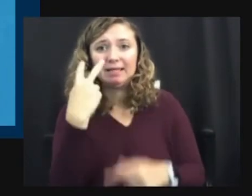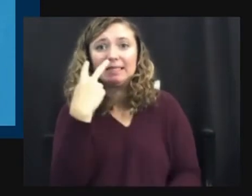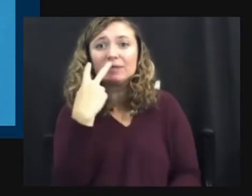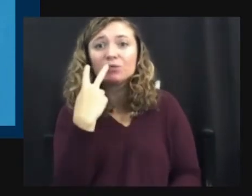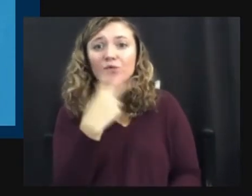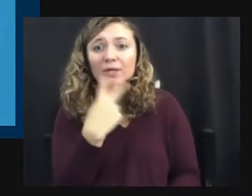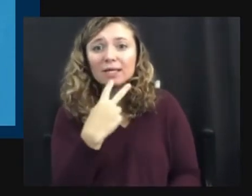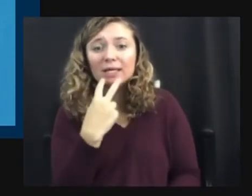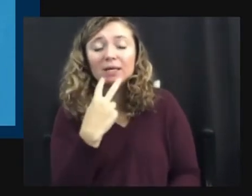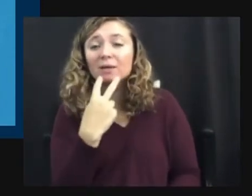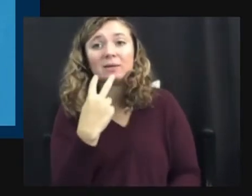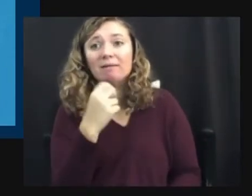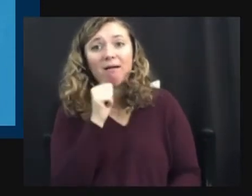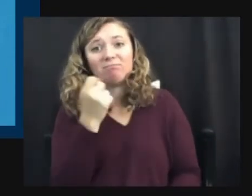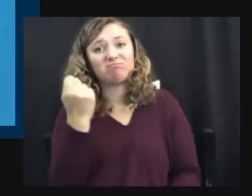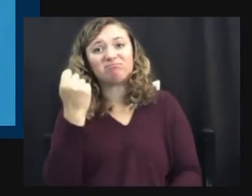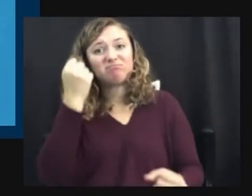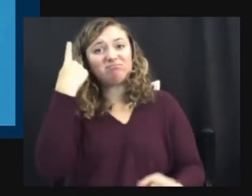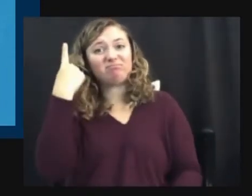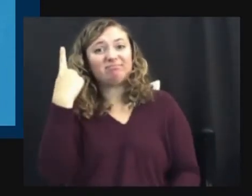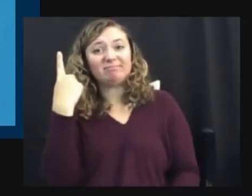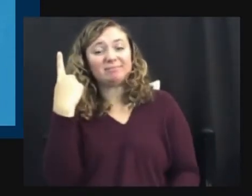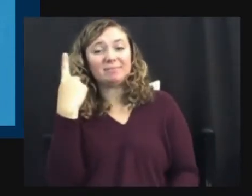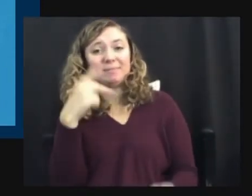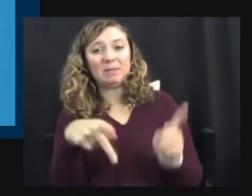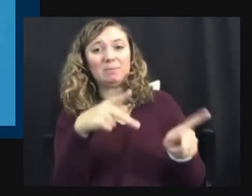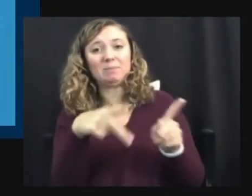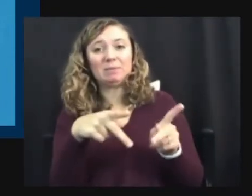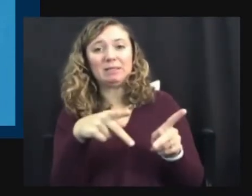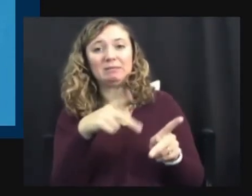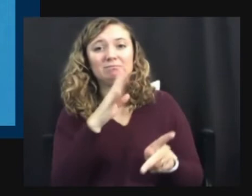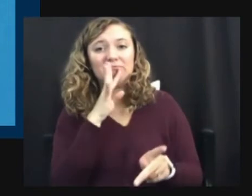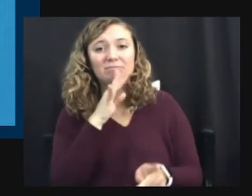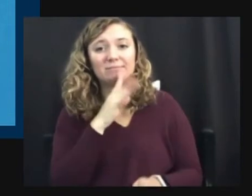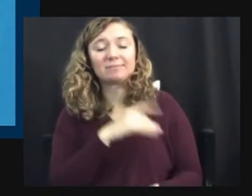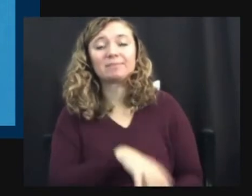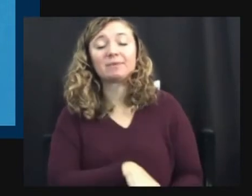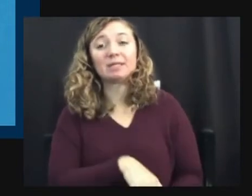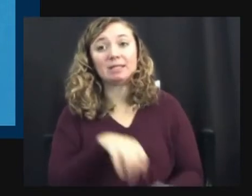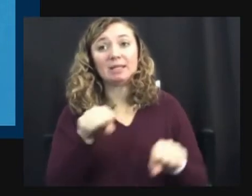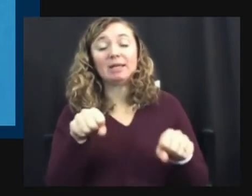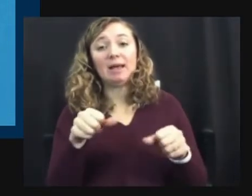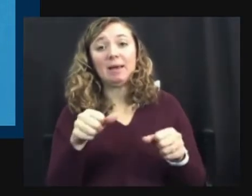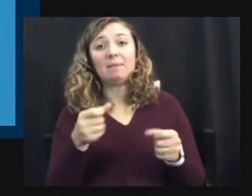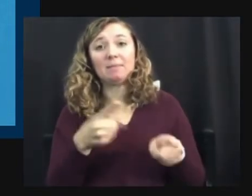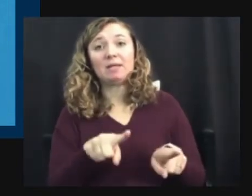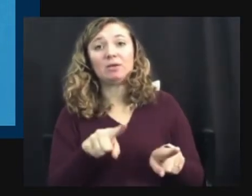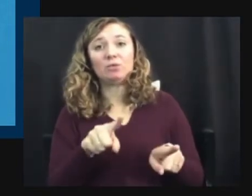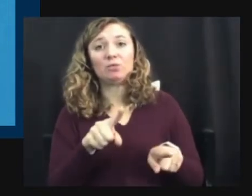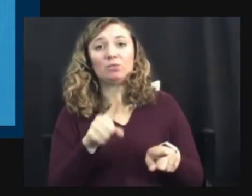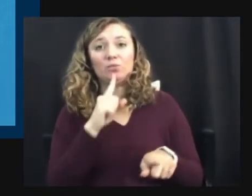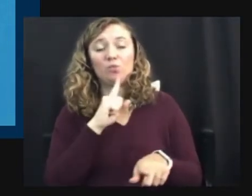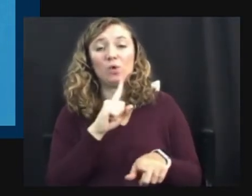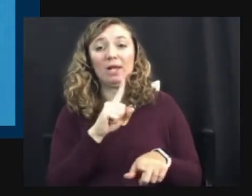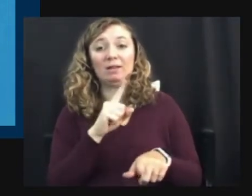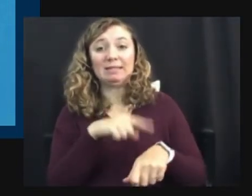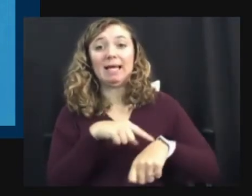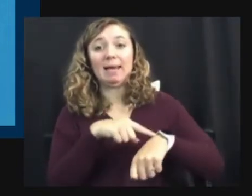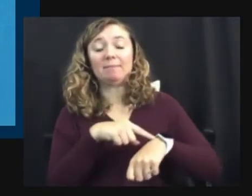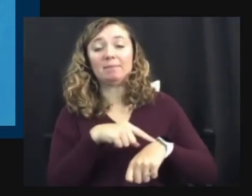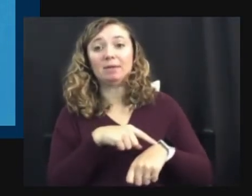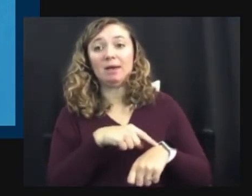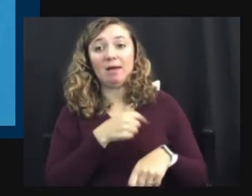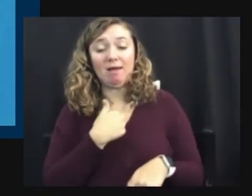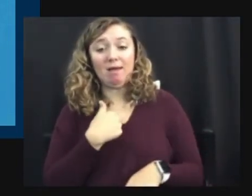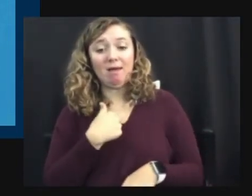are saying, and that can happen in real time. I had a professor, I had to change majors because